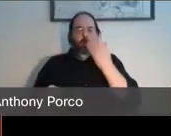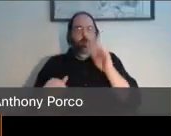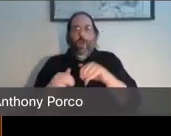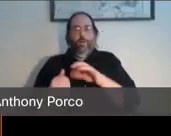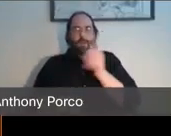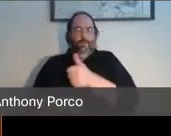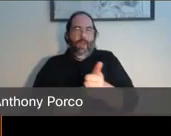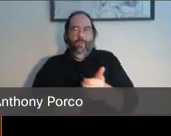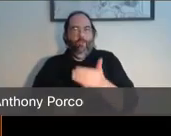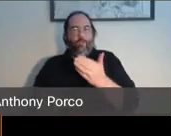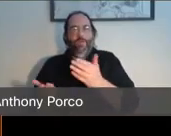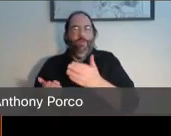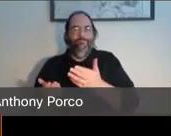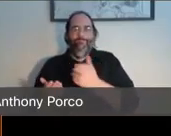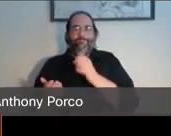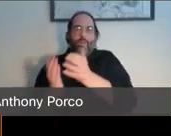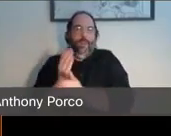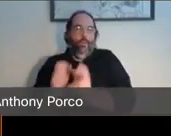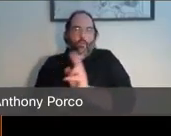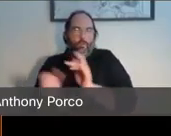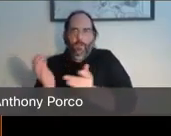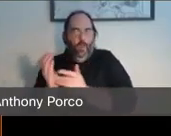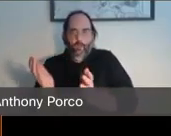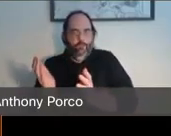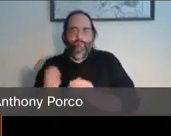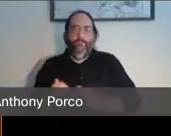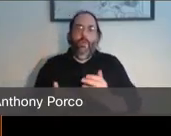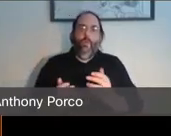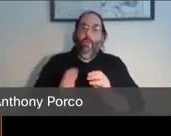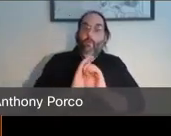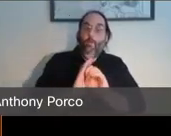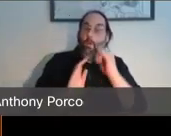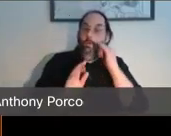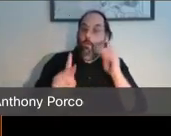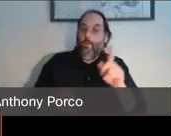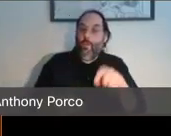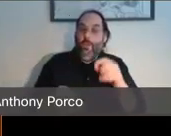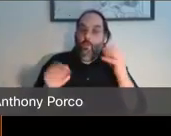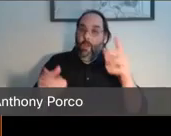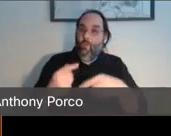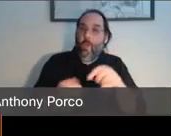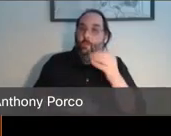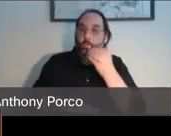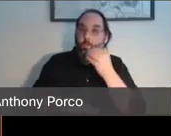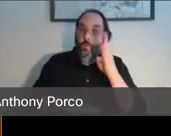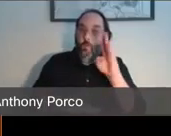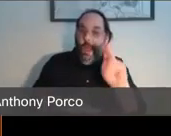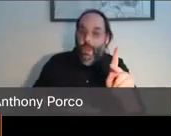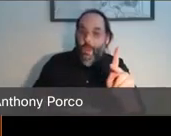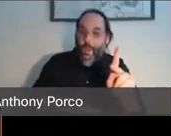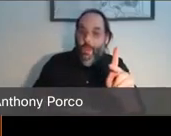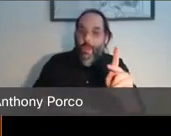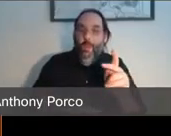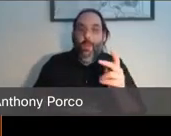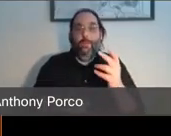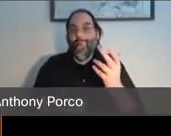information themselves or are not tech savvy. For example, if they need access to food bank information, otherwise they